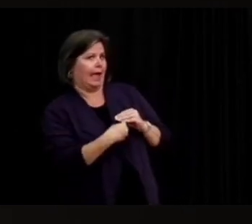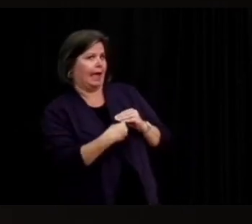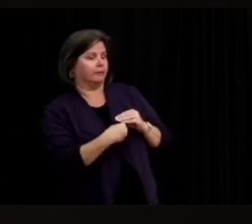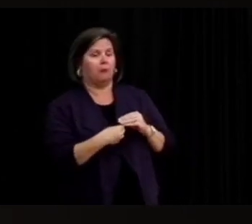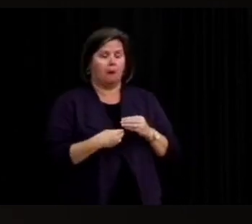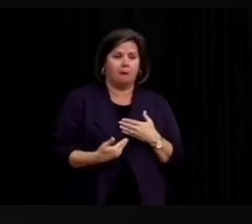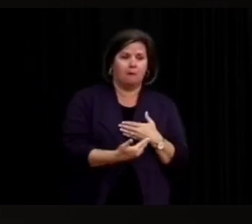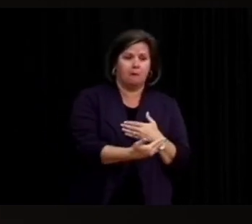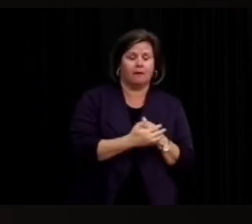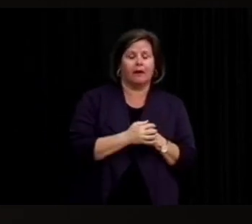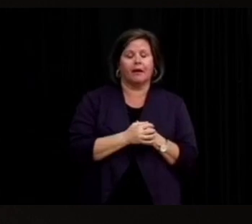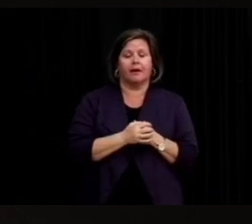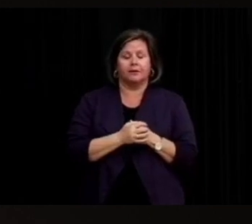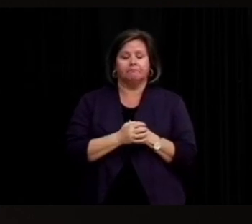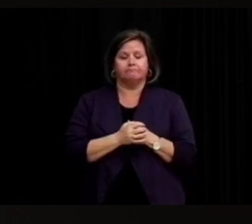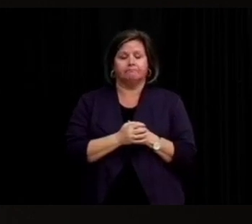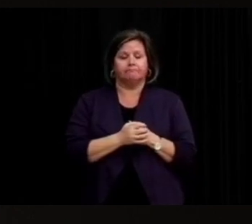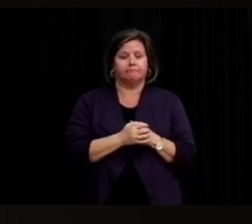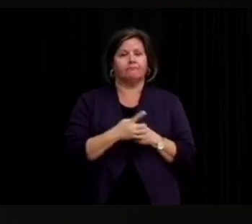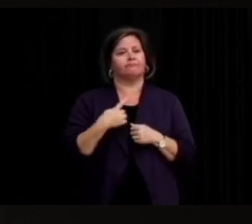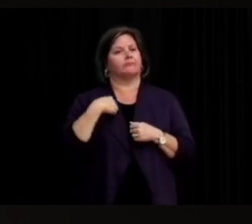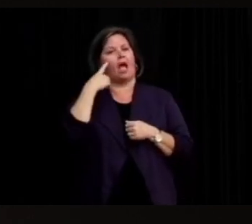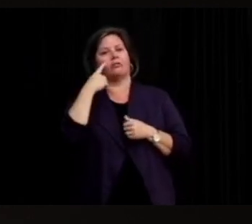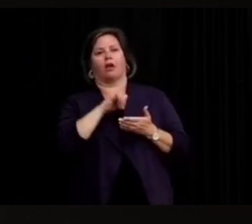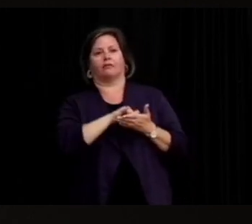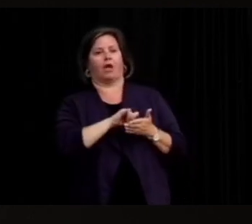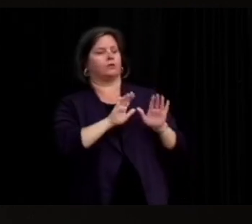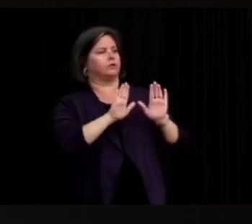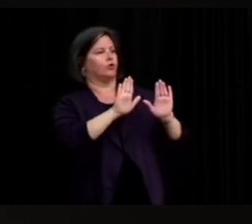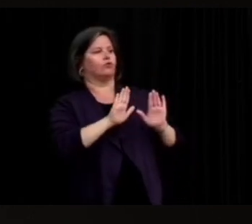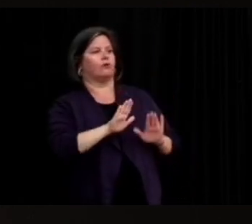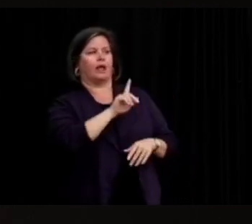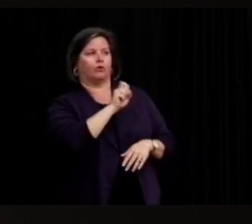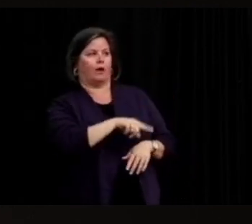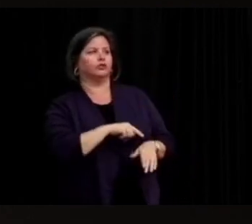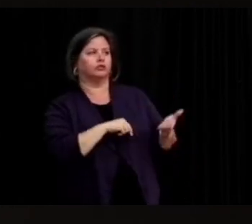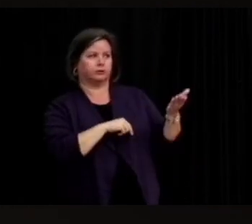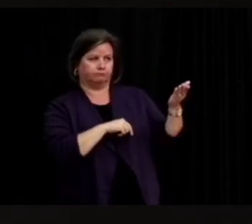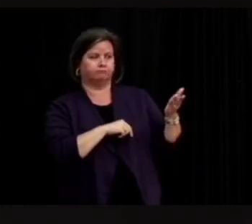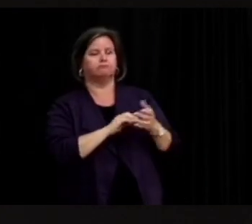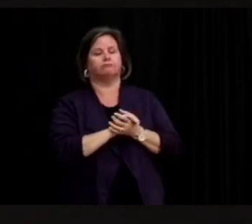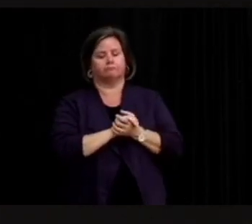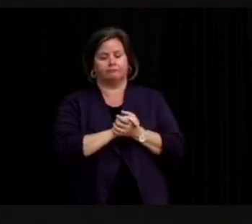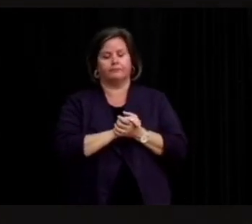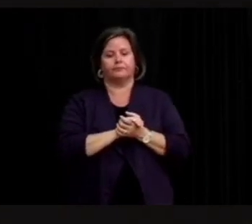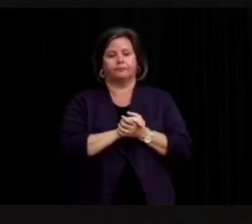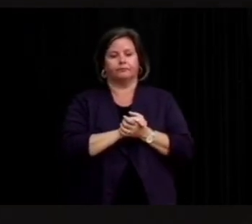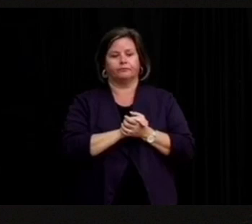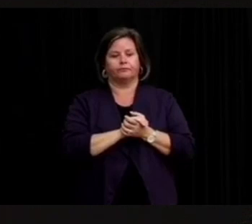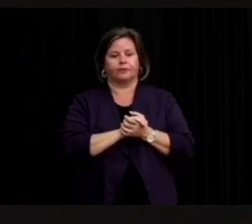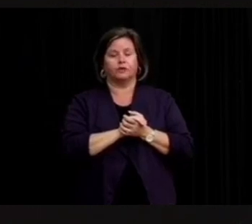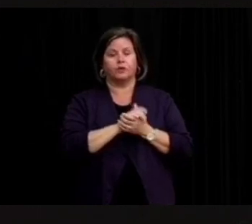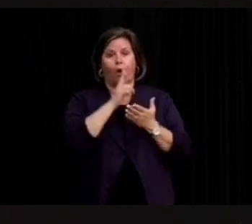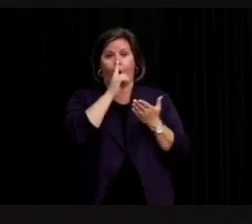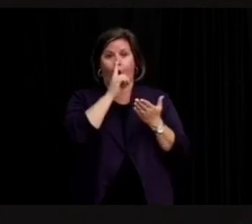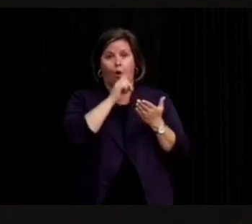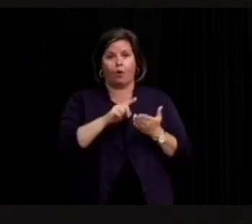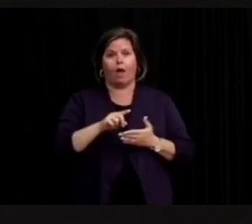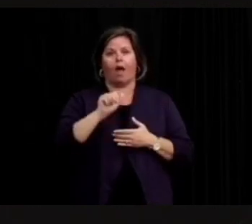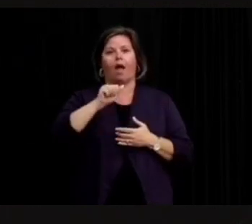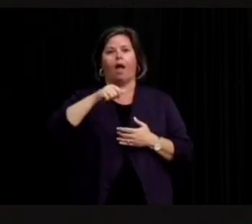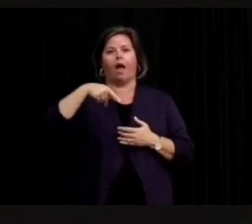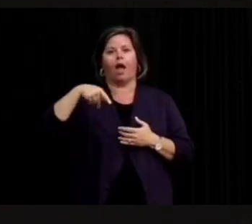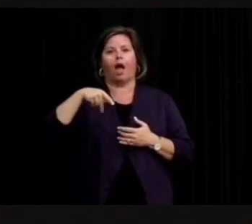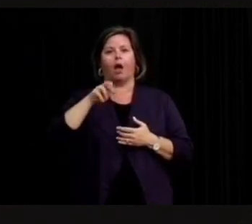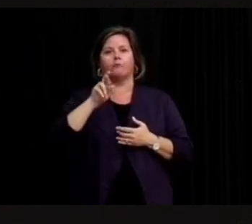Yes. That I thought that was a great question also, and the appraisal system is also